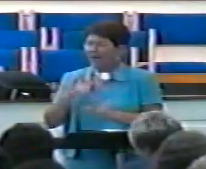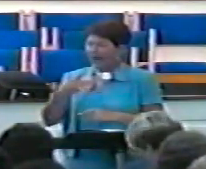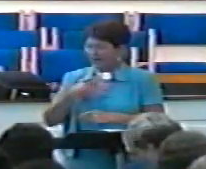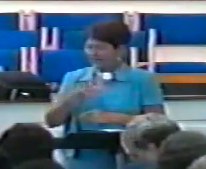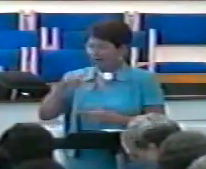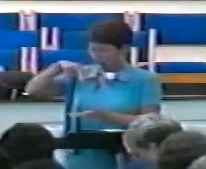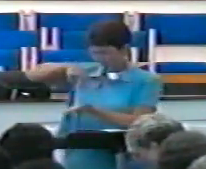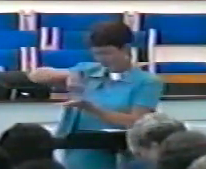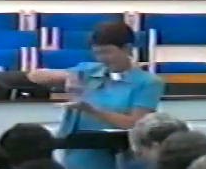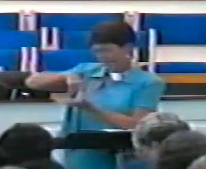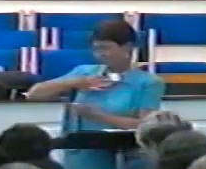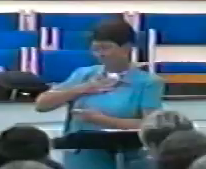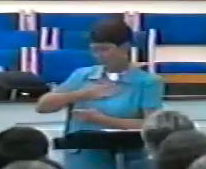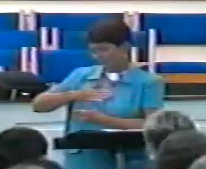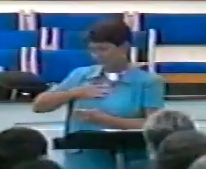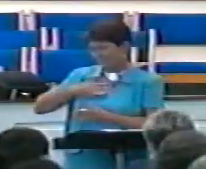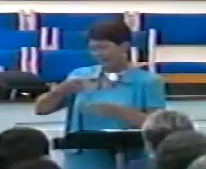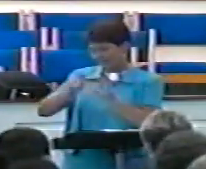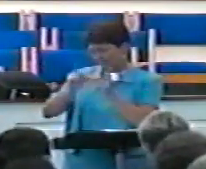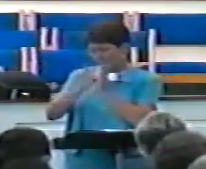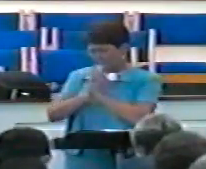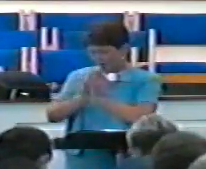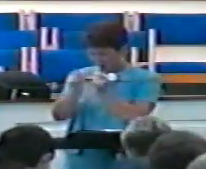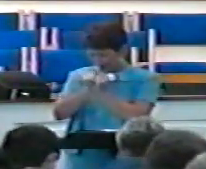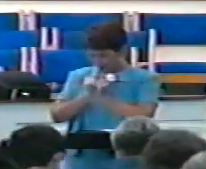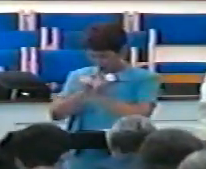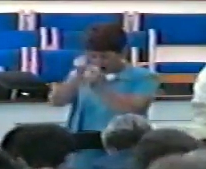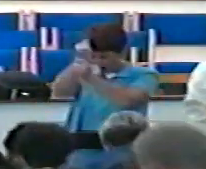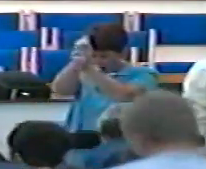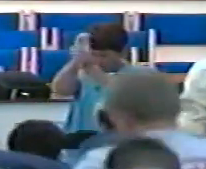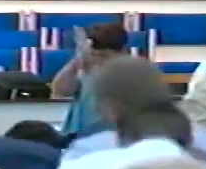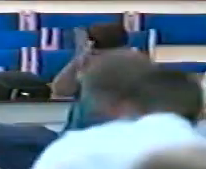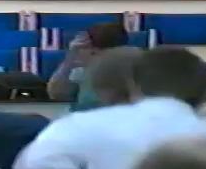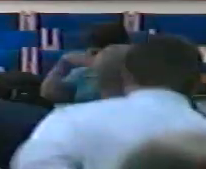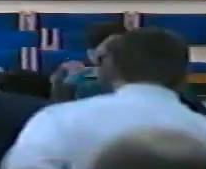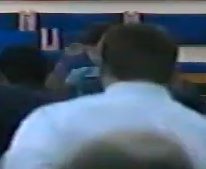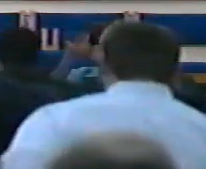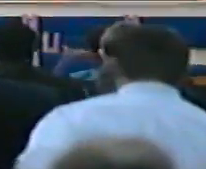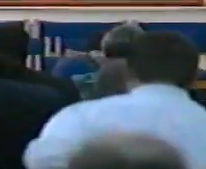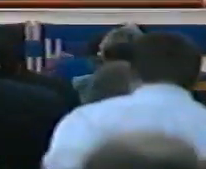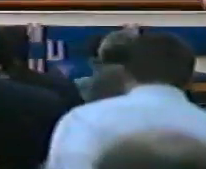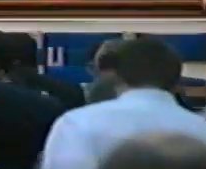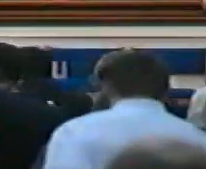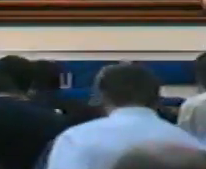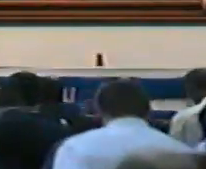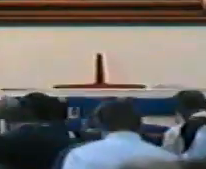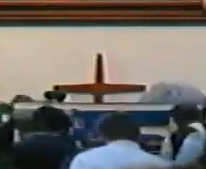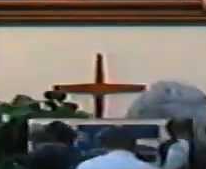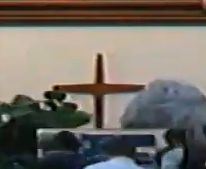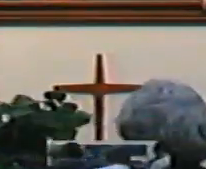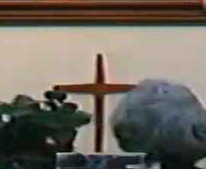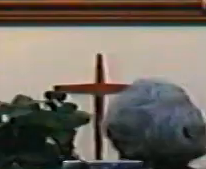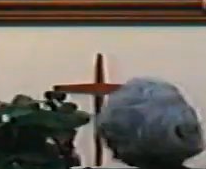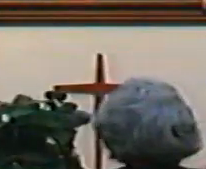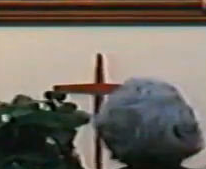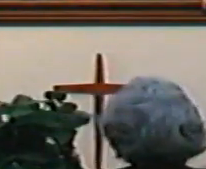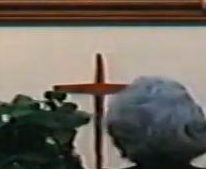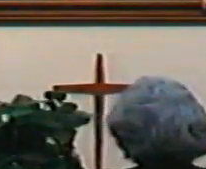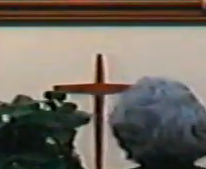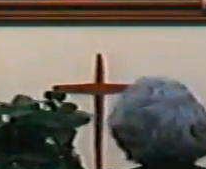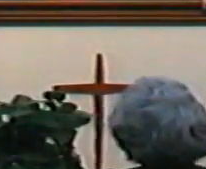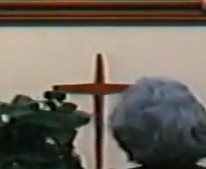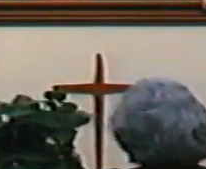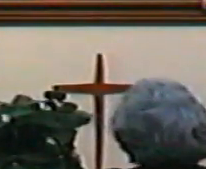feet, if you would please, as we pray together. Father in heaven, I pray for these dear folks that raised their hands this morning. I thank you for the